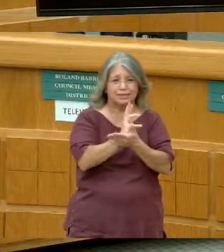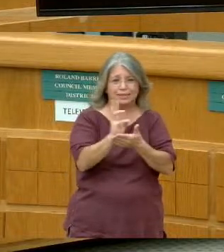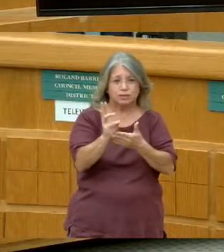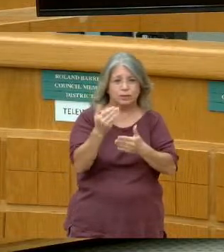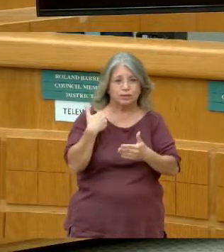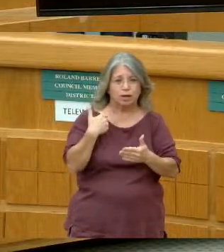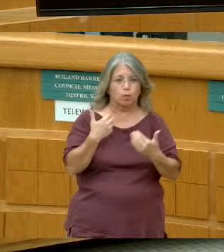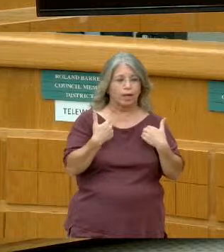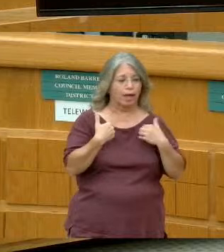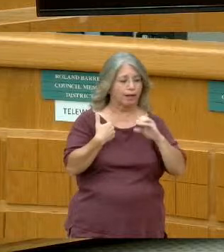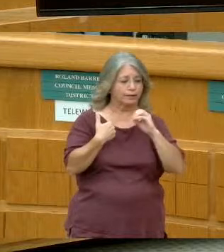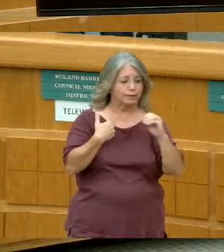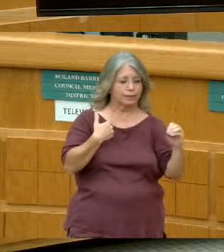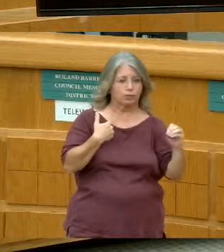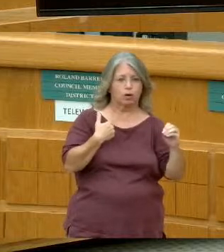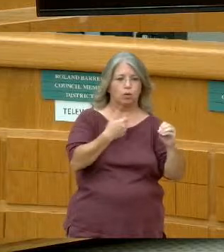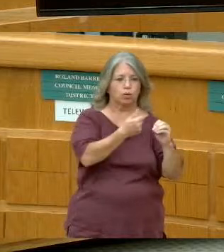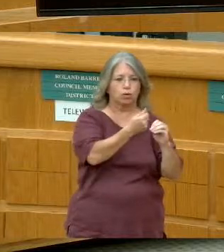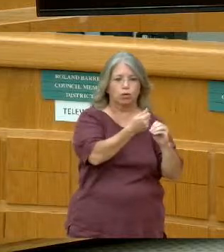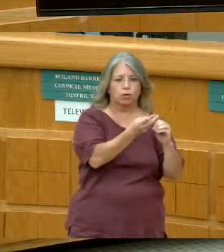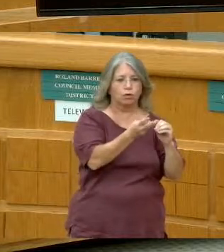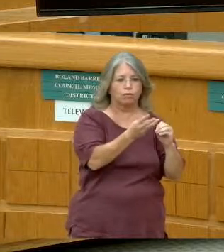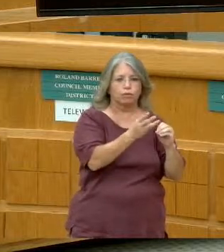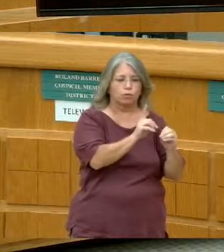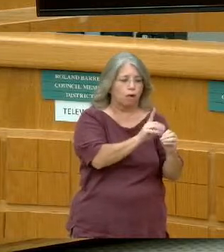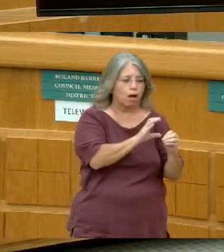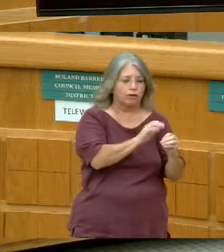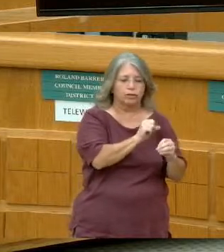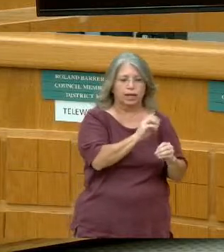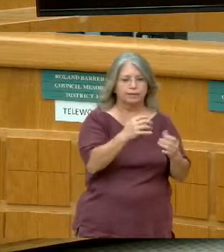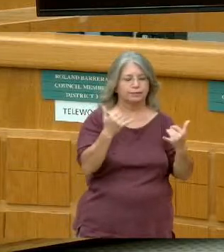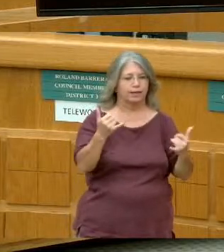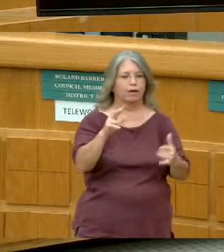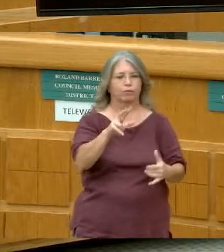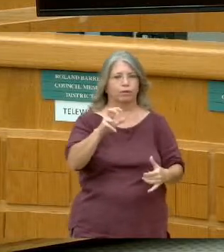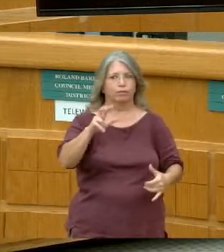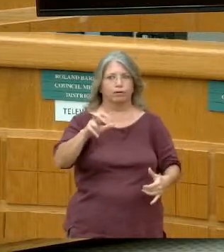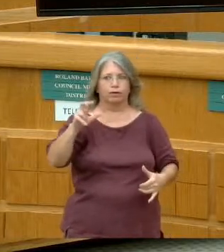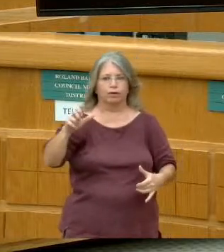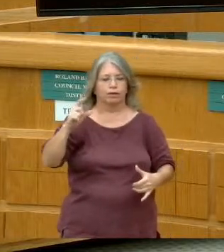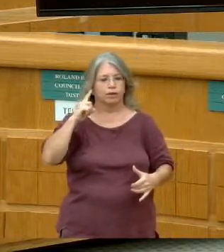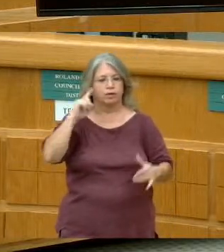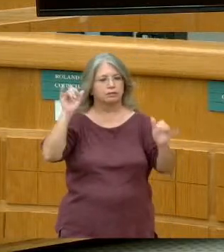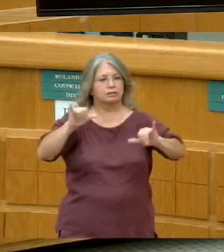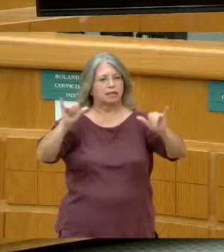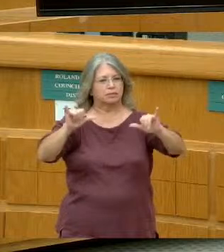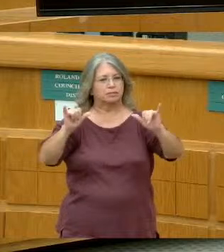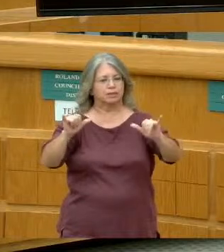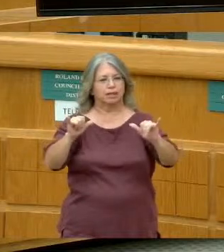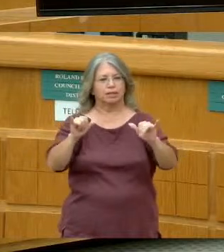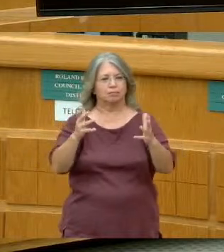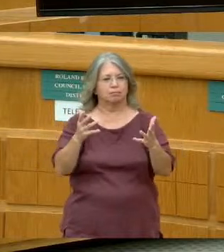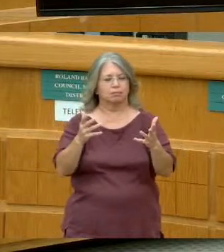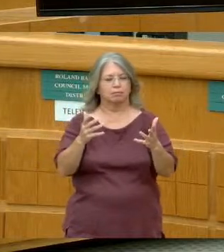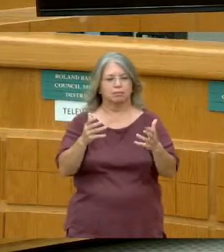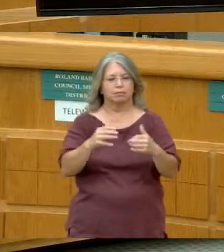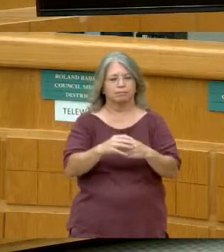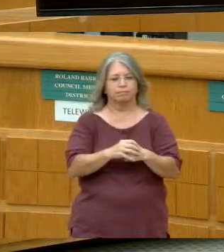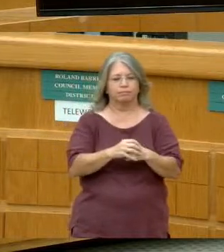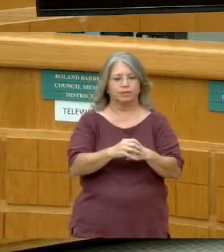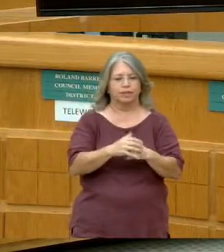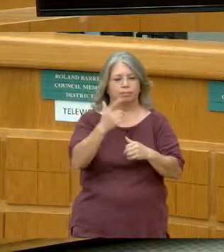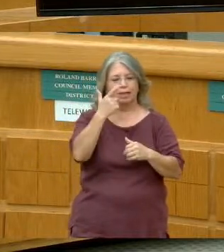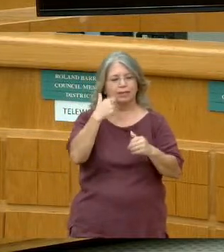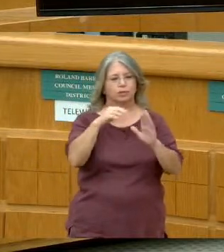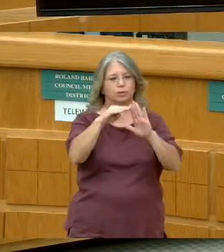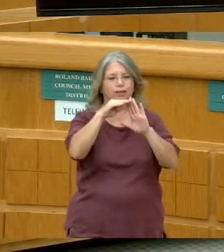we're nowhere near that point in time. And just because we kind of rounded the corner here on number of new cases recently, doesn't mean